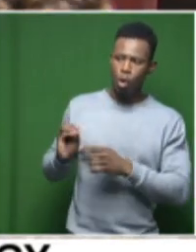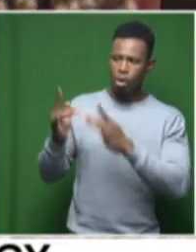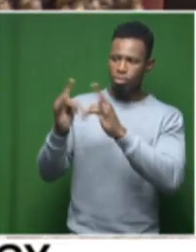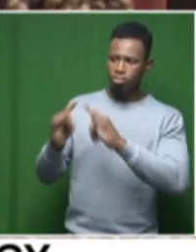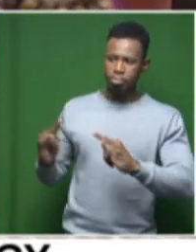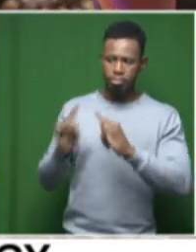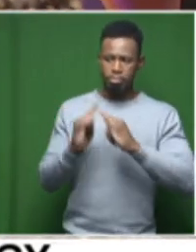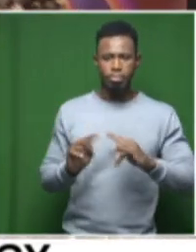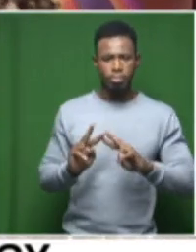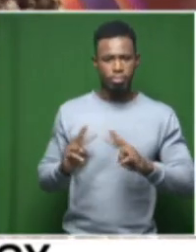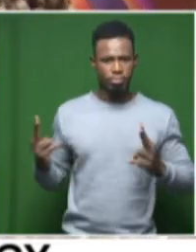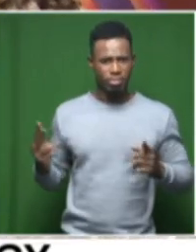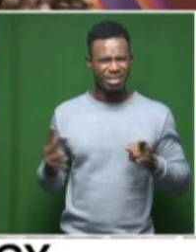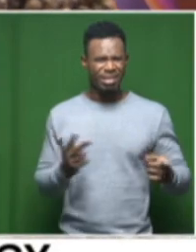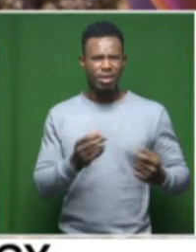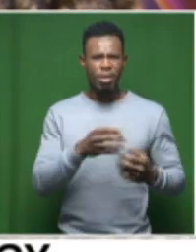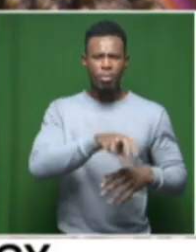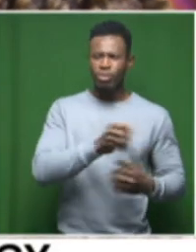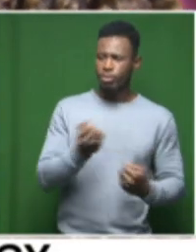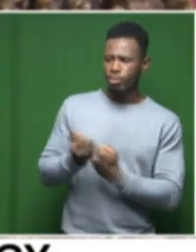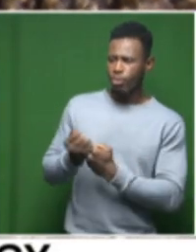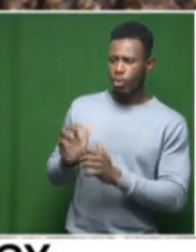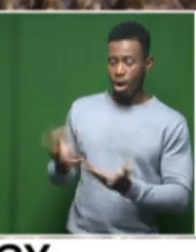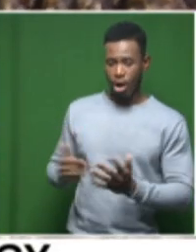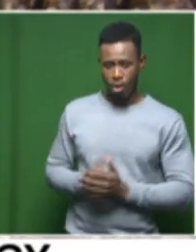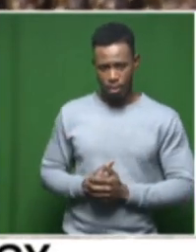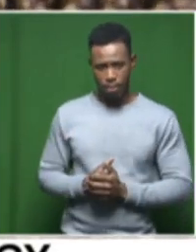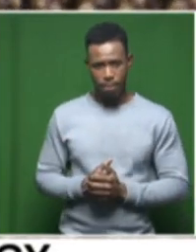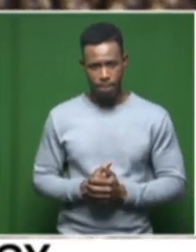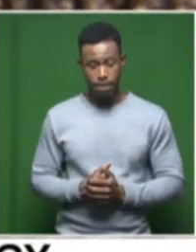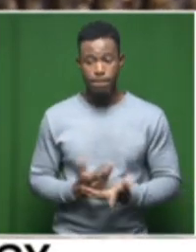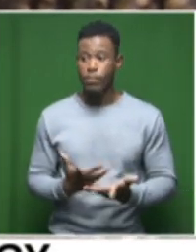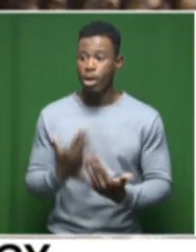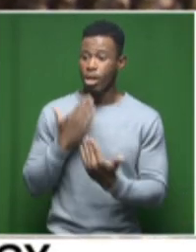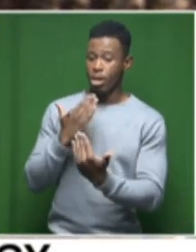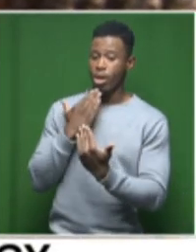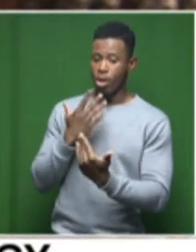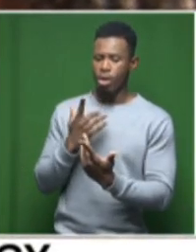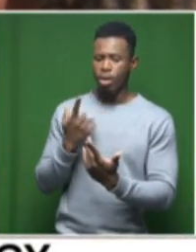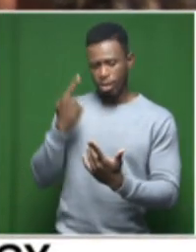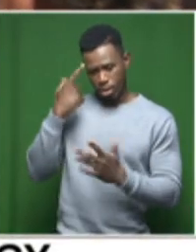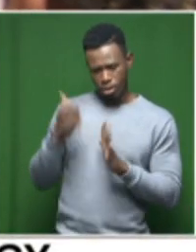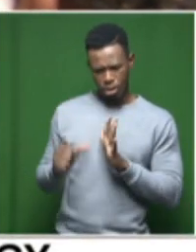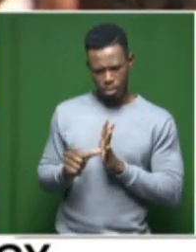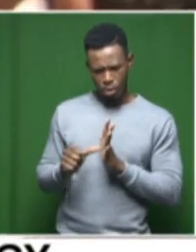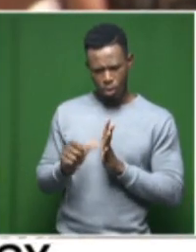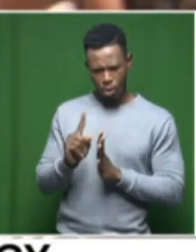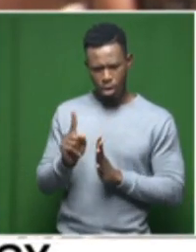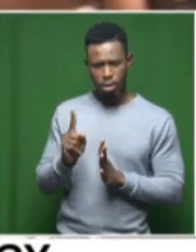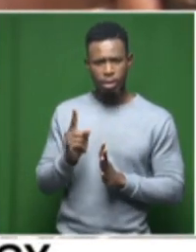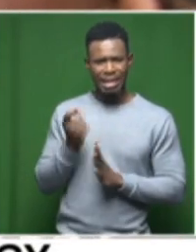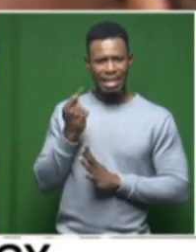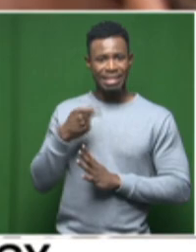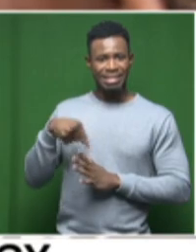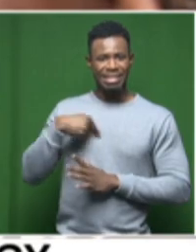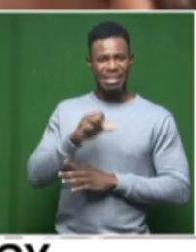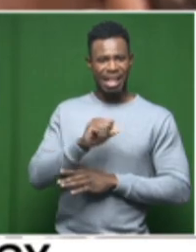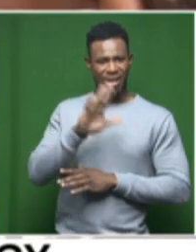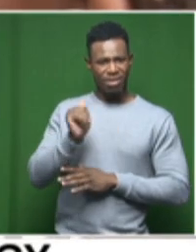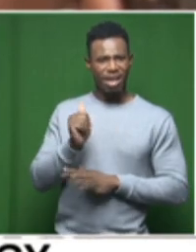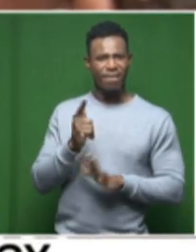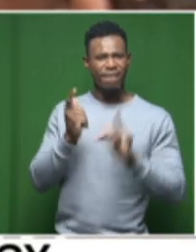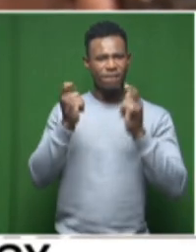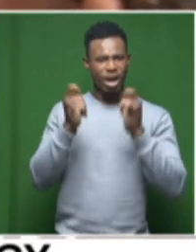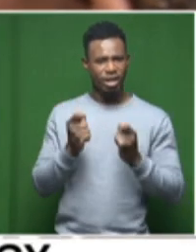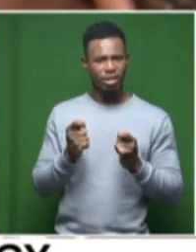you very much. And I think it's very, very important to understand. Firstly, we under financial difficulty as a country. Our